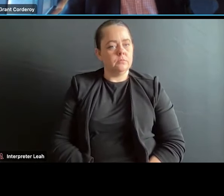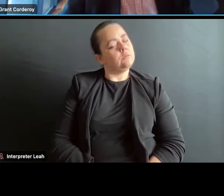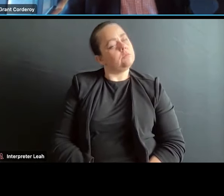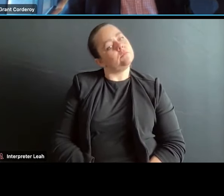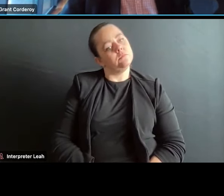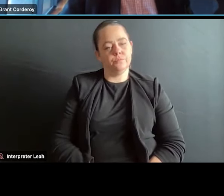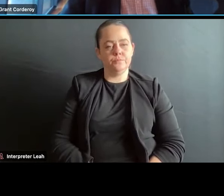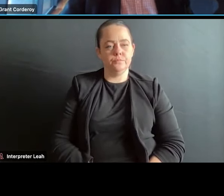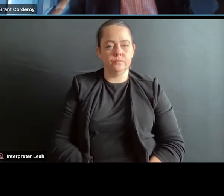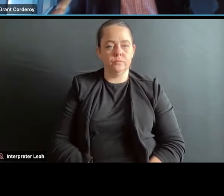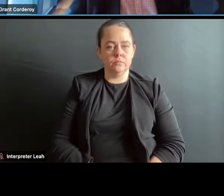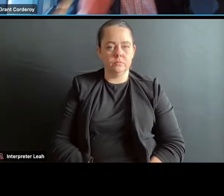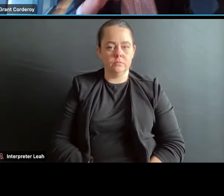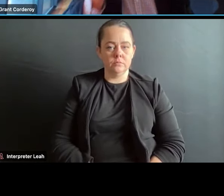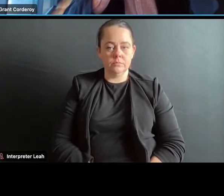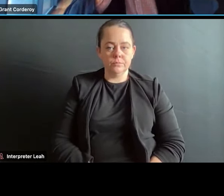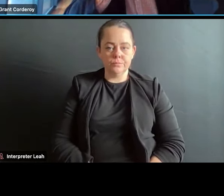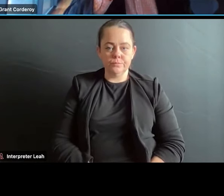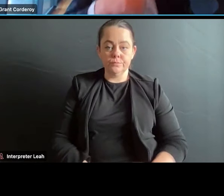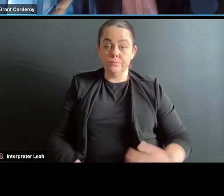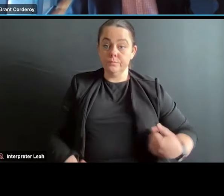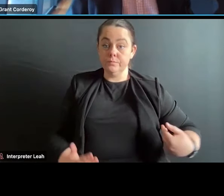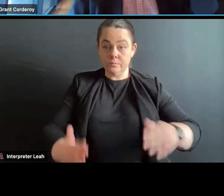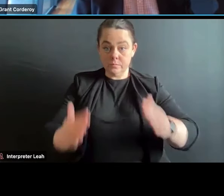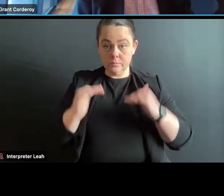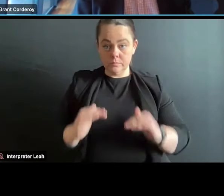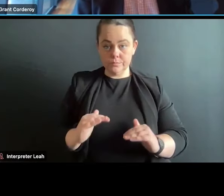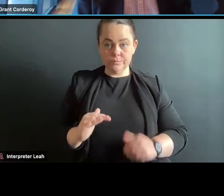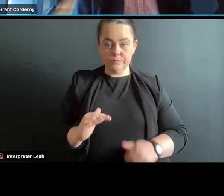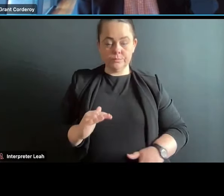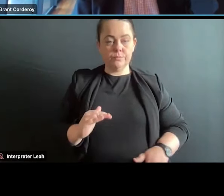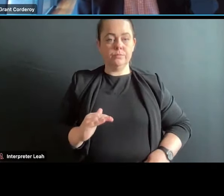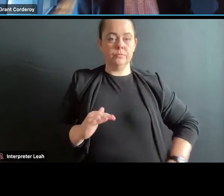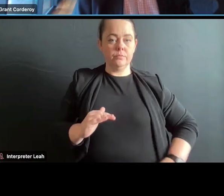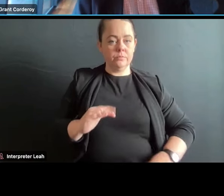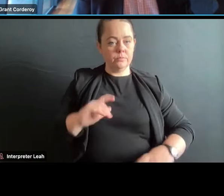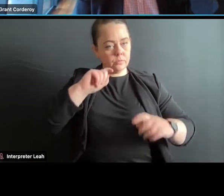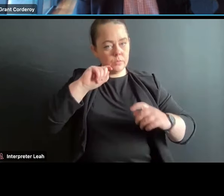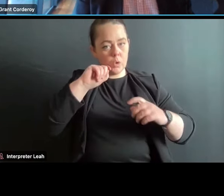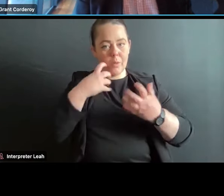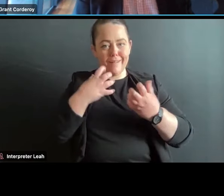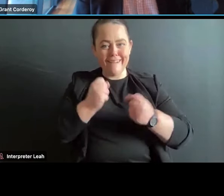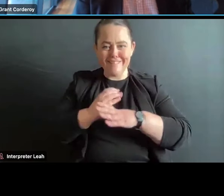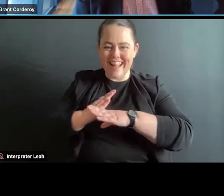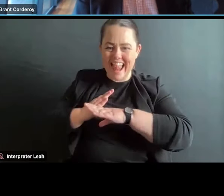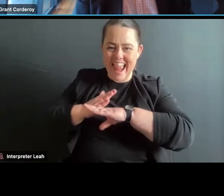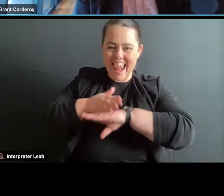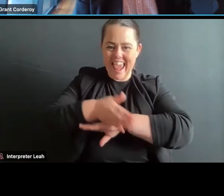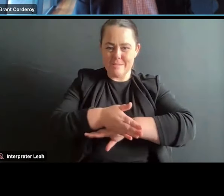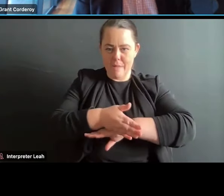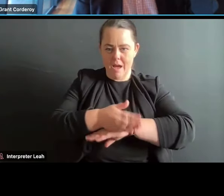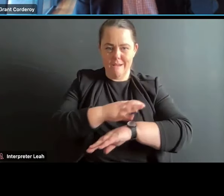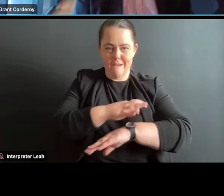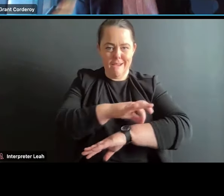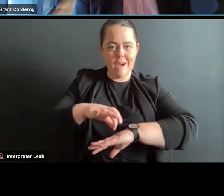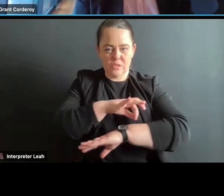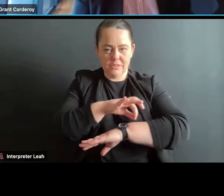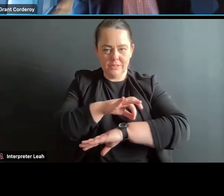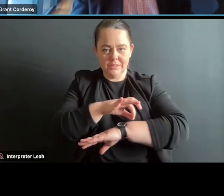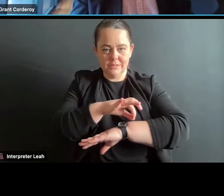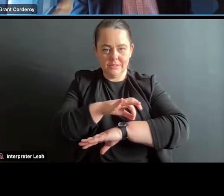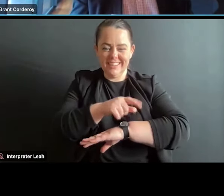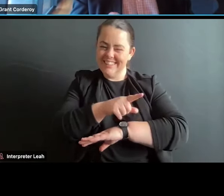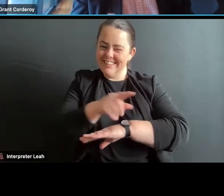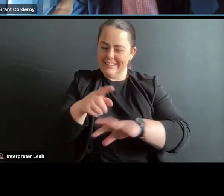So the next slide we're really looking here is now getting down to the labour hours and some of the really key questions.